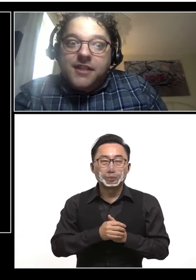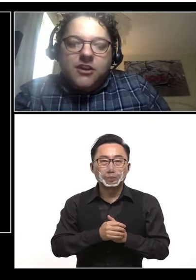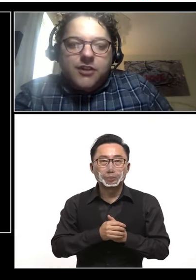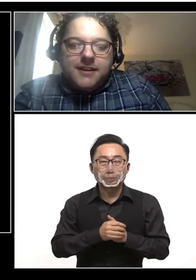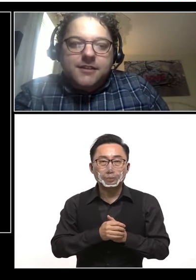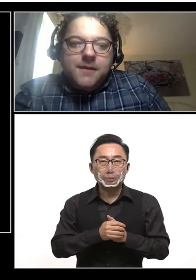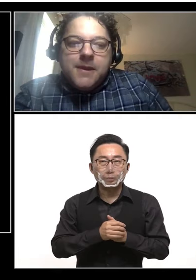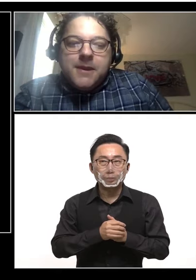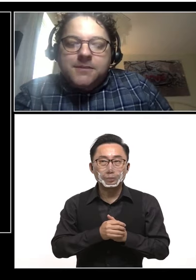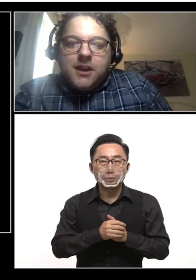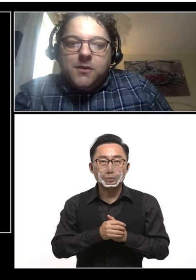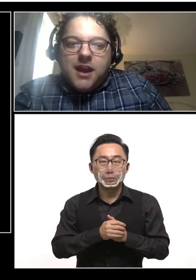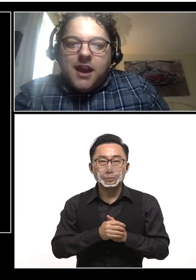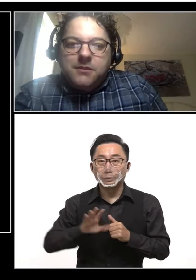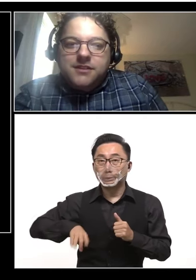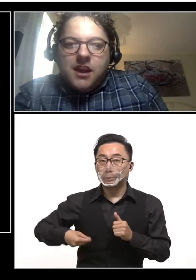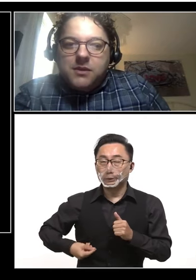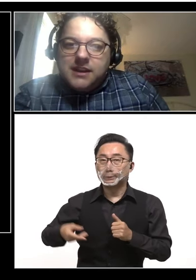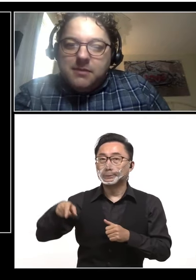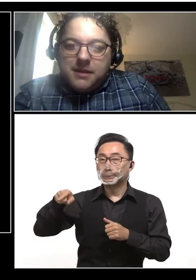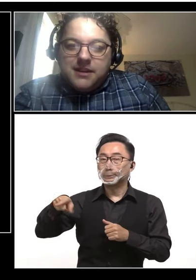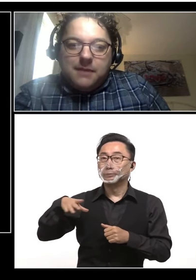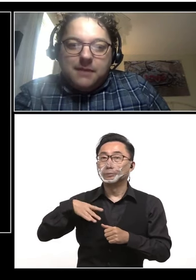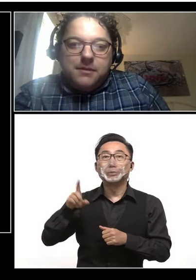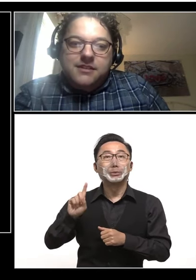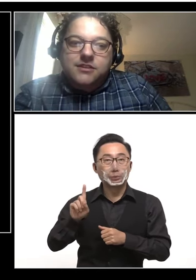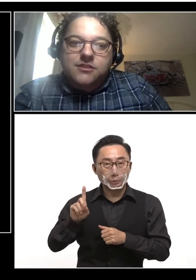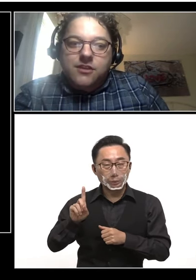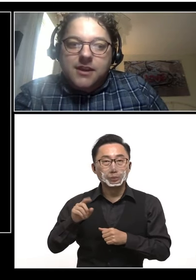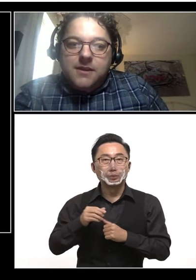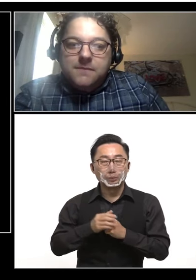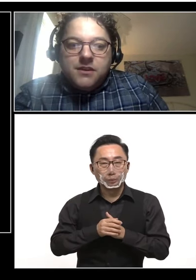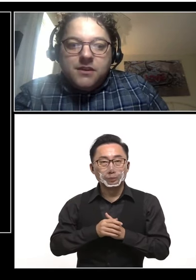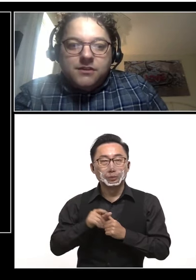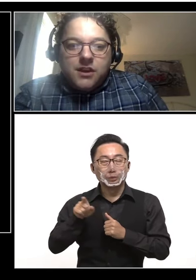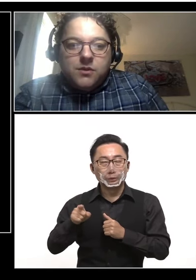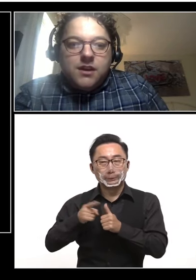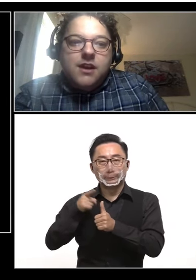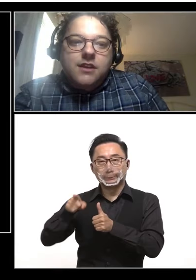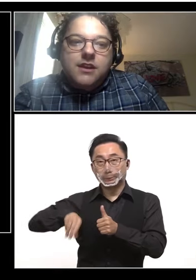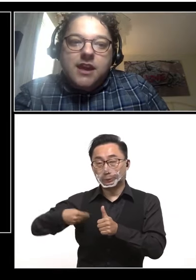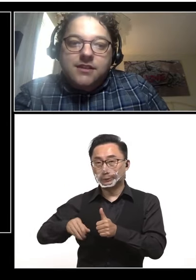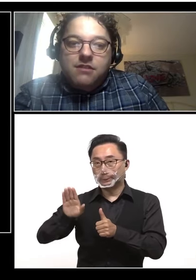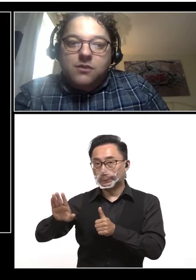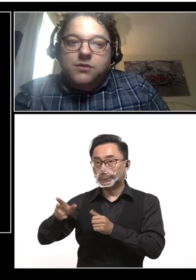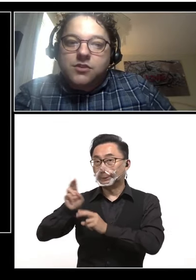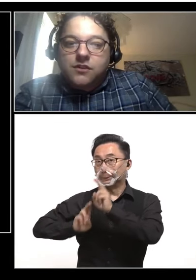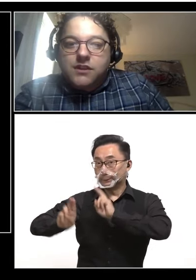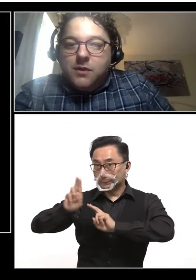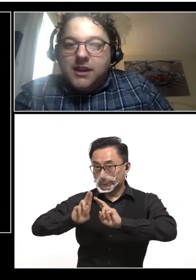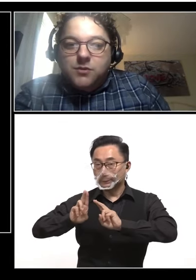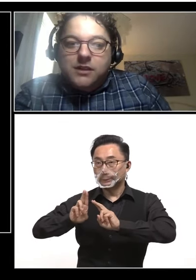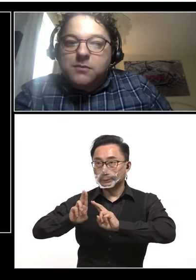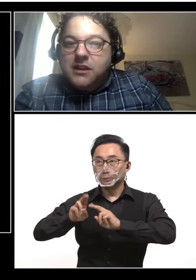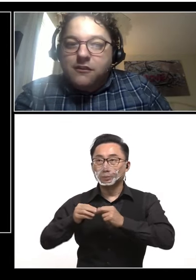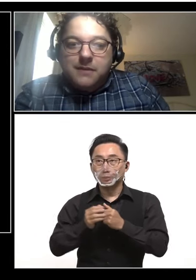provide that context. So I'm going to start with a little bit about Cambodia's history. So year zero was the dawn of a new age where there would be